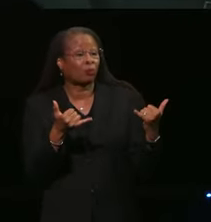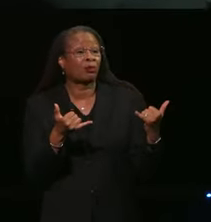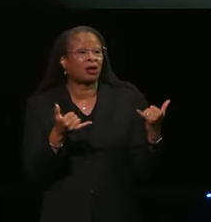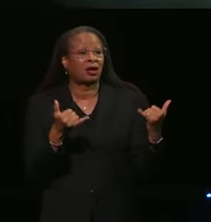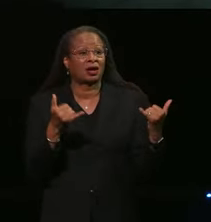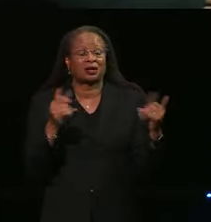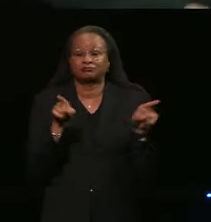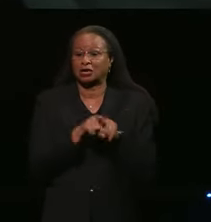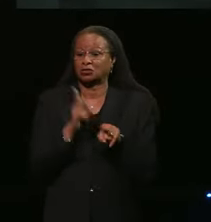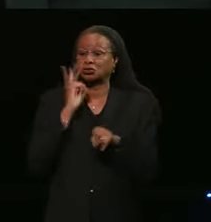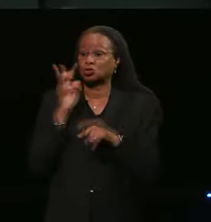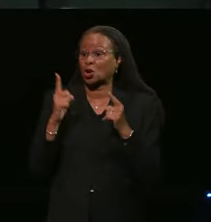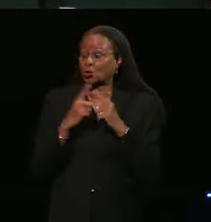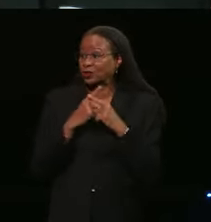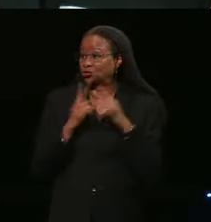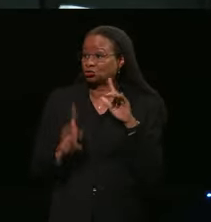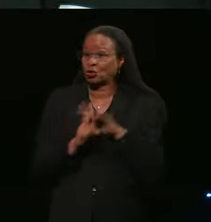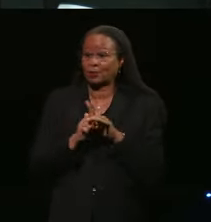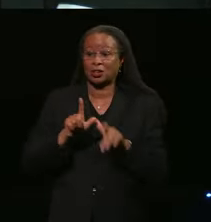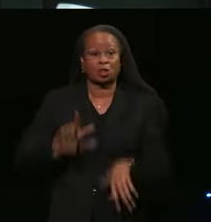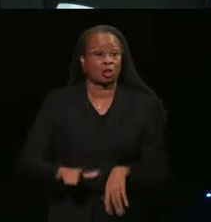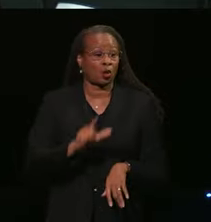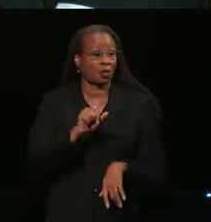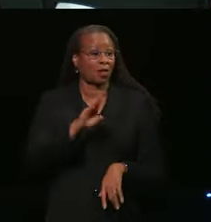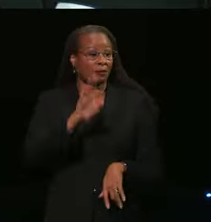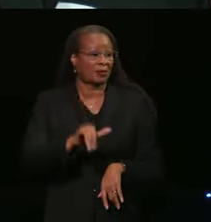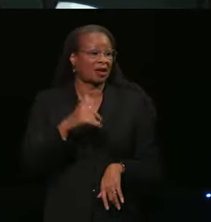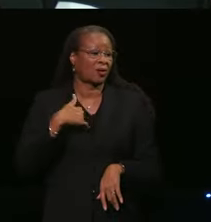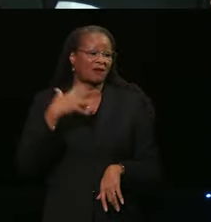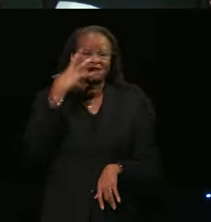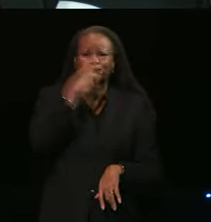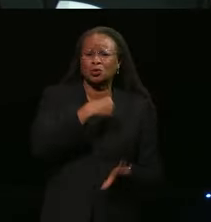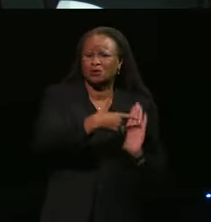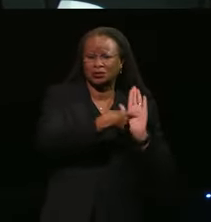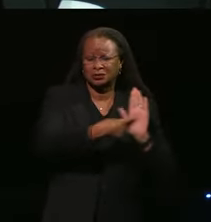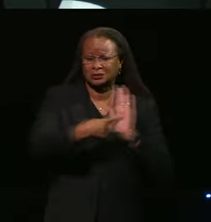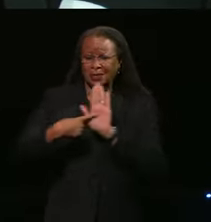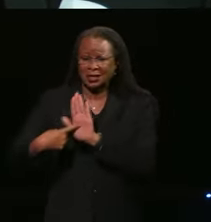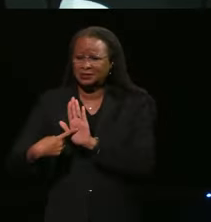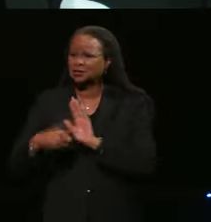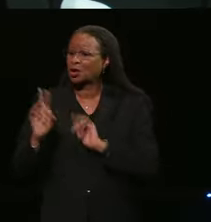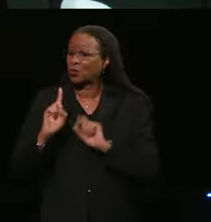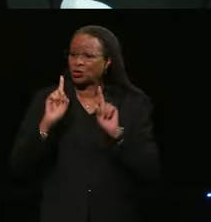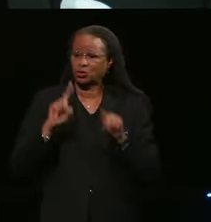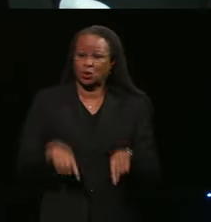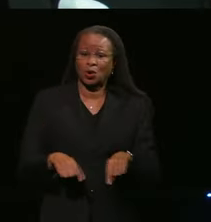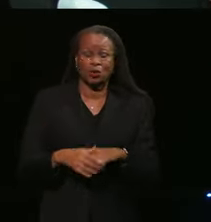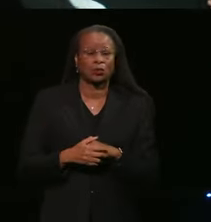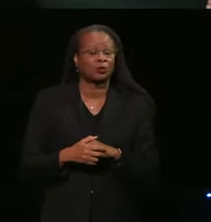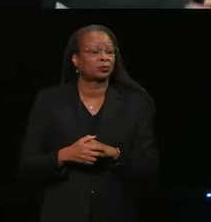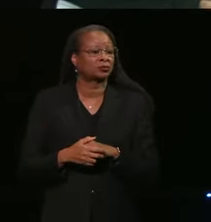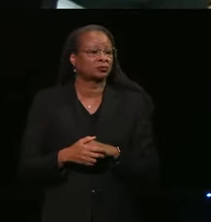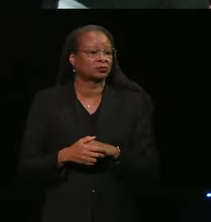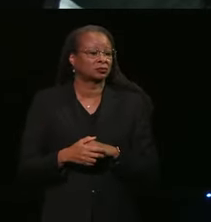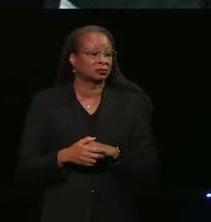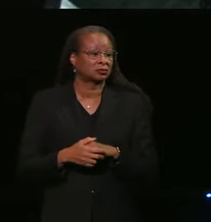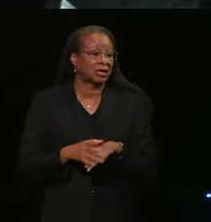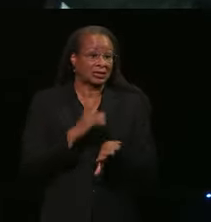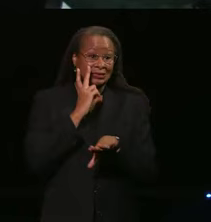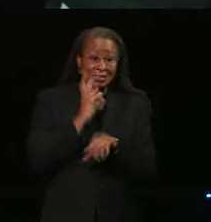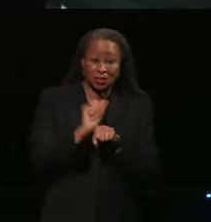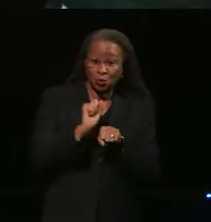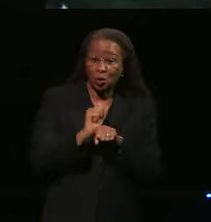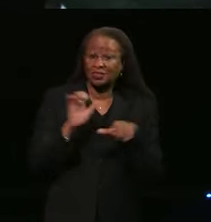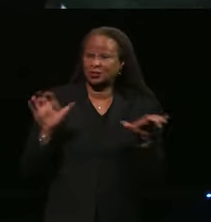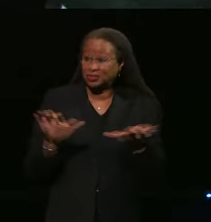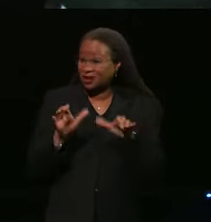you saw it when you came up here in the lower lobby, we have some beautiful displays where you can go down, you can see the work that